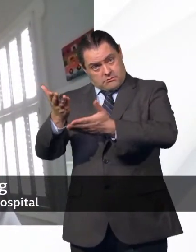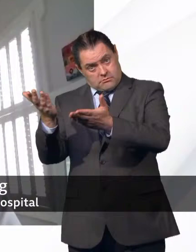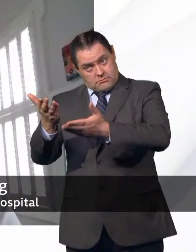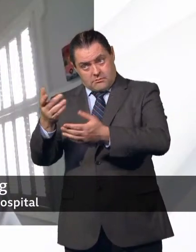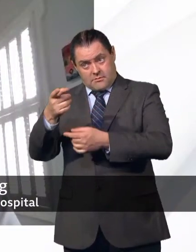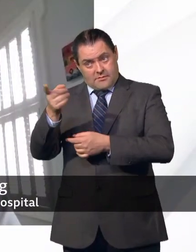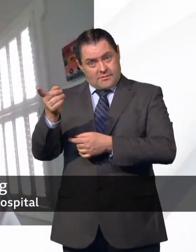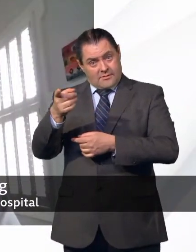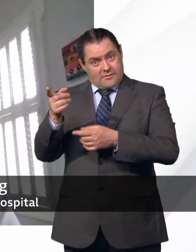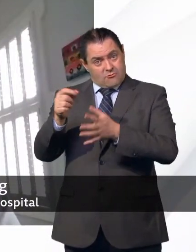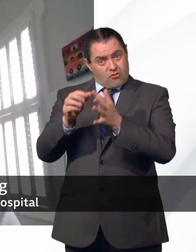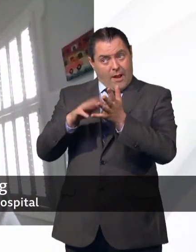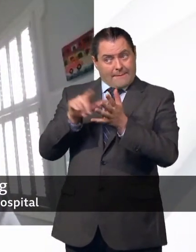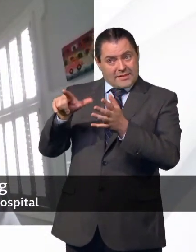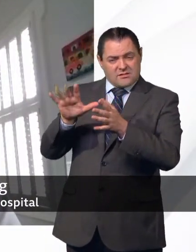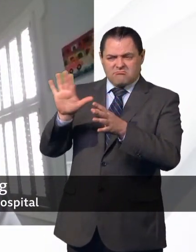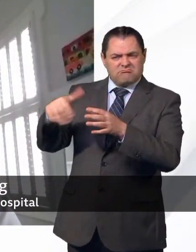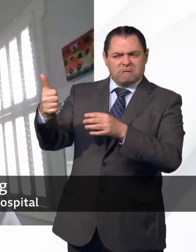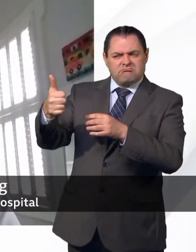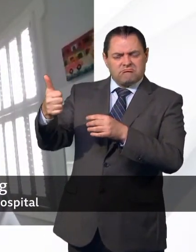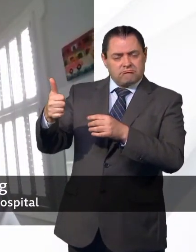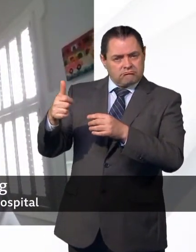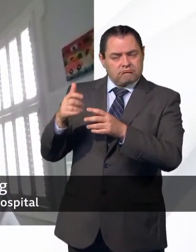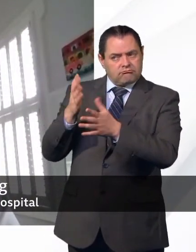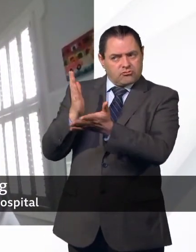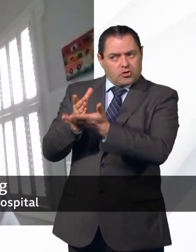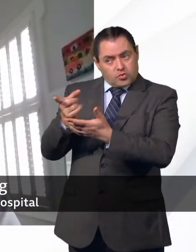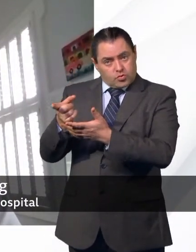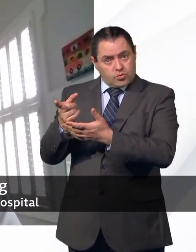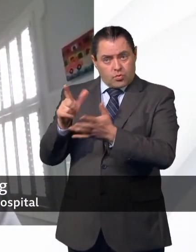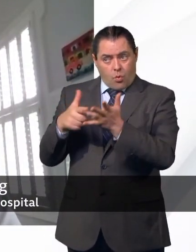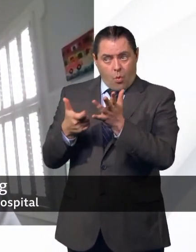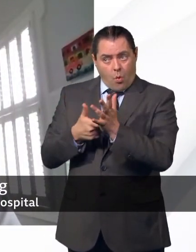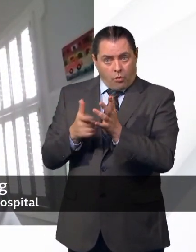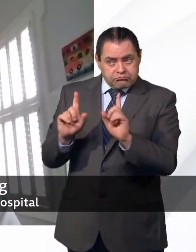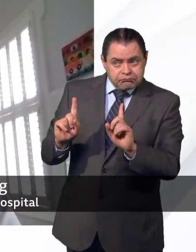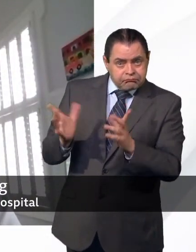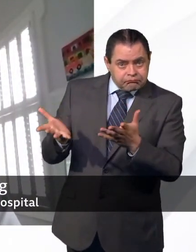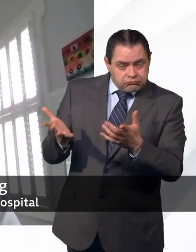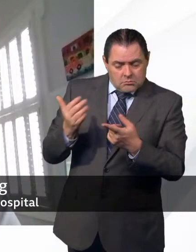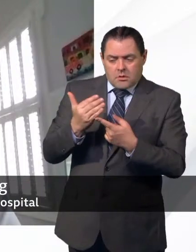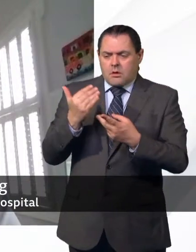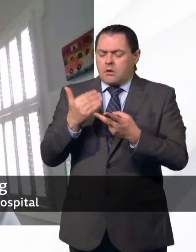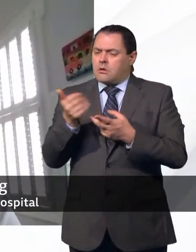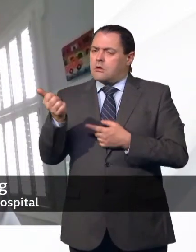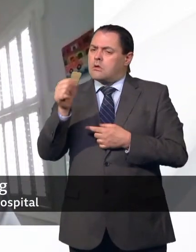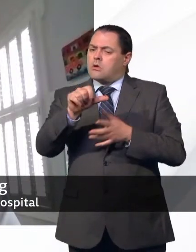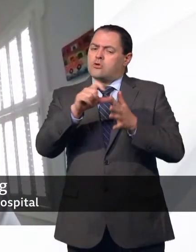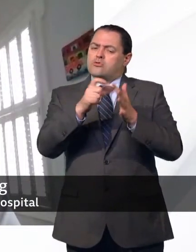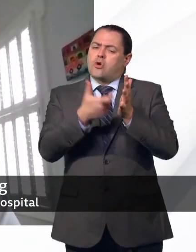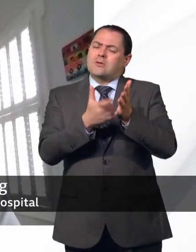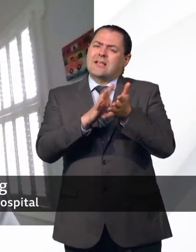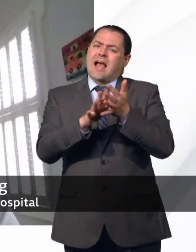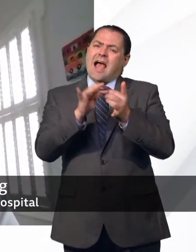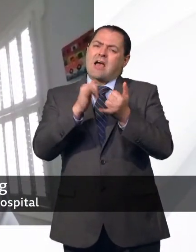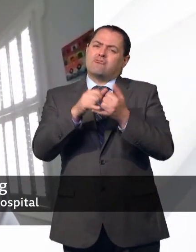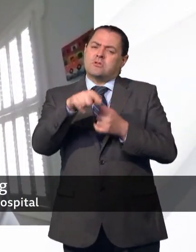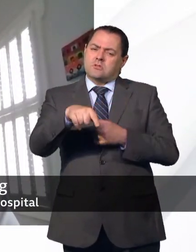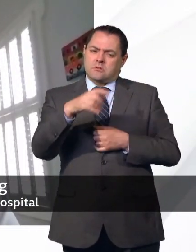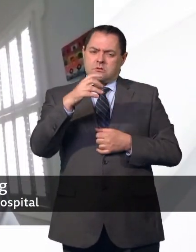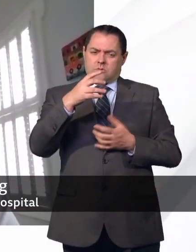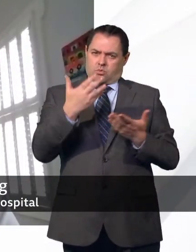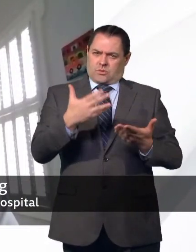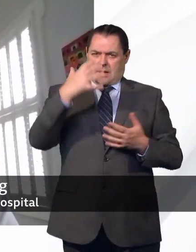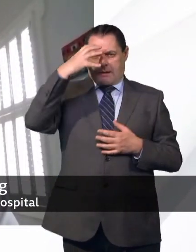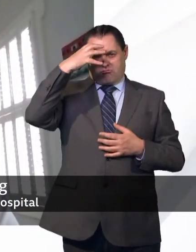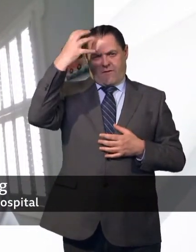has confidence in you as his health secretary? And Dr. Harris, on the roadmap, Professor Neil Ferguson said this morning that the easing